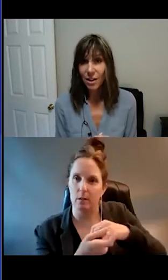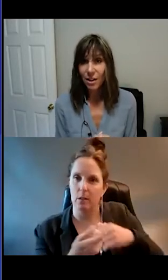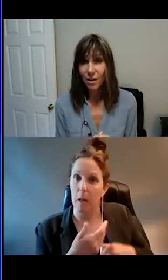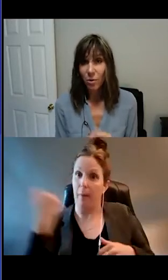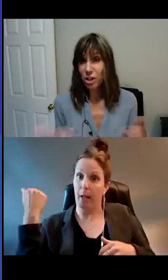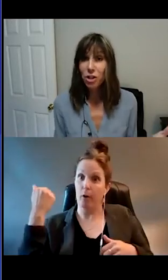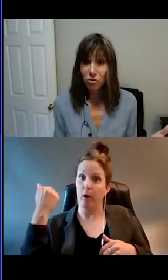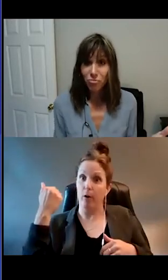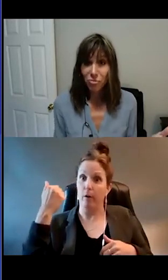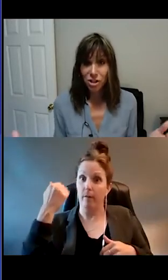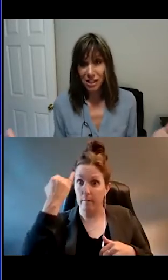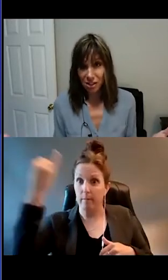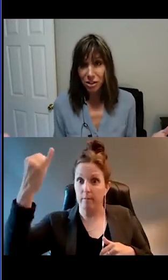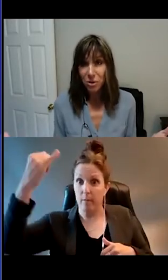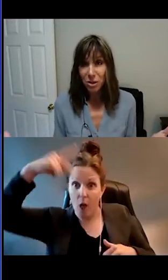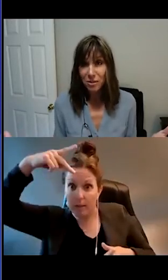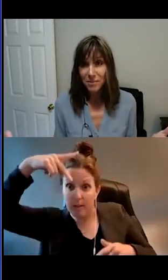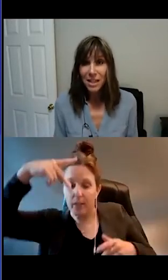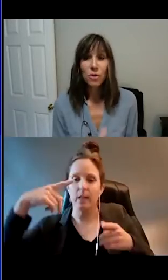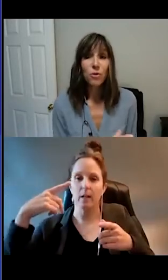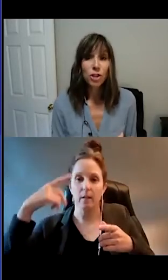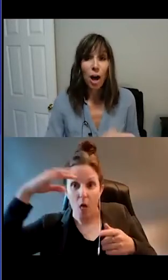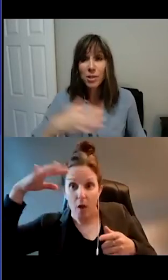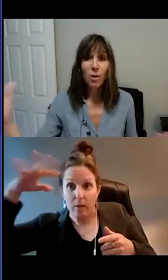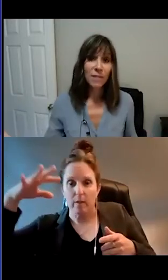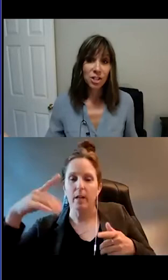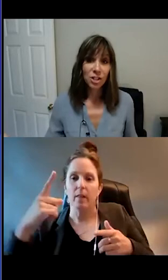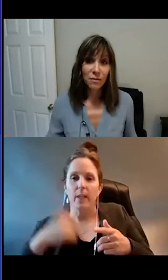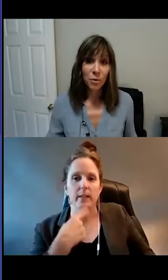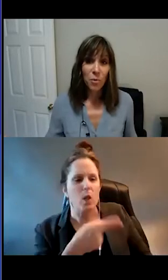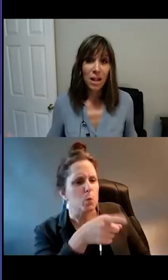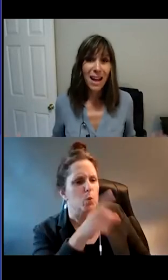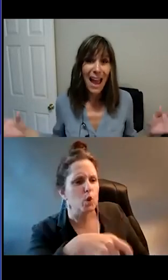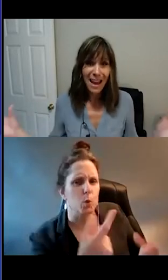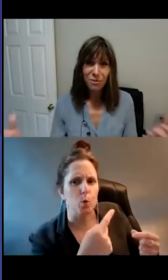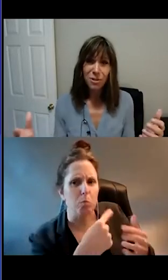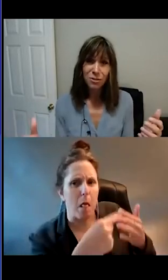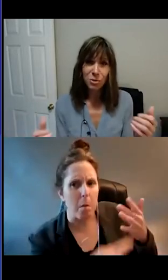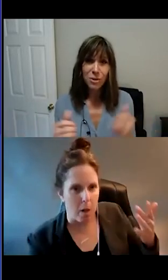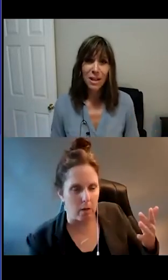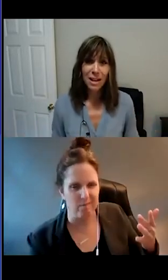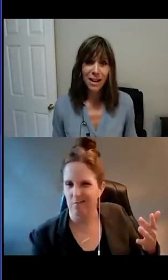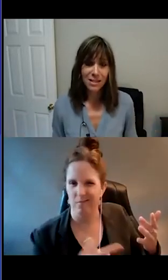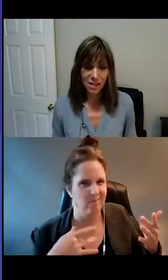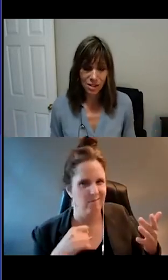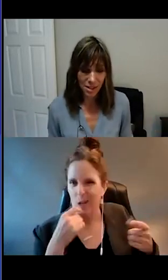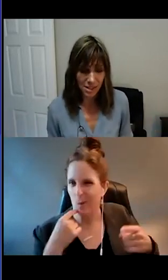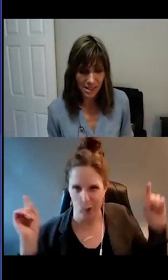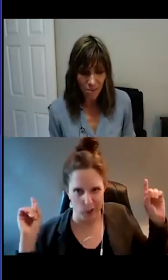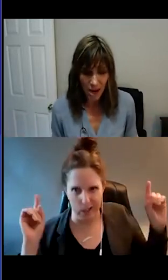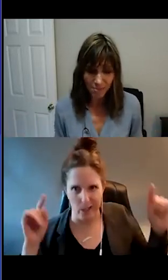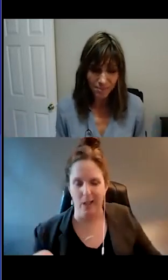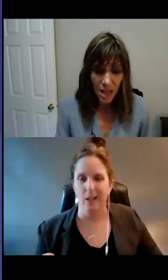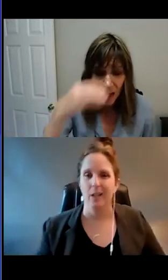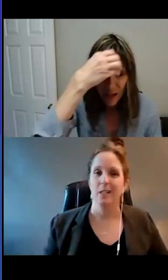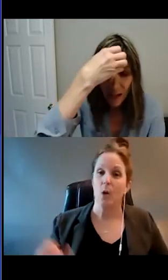clients what to do, which tends not to work. So if we're adopting motivational interviewing well, everyone who's working with that client is going to do it in the